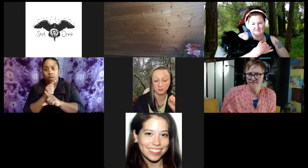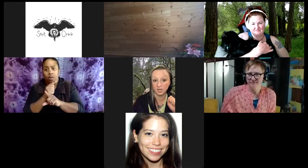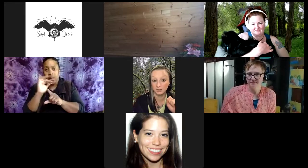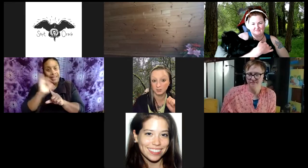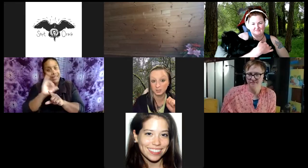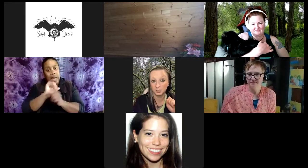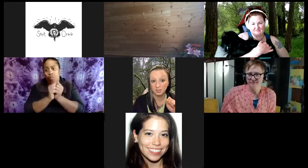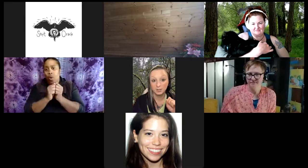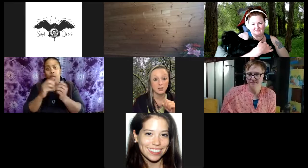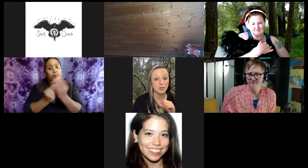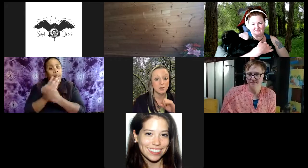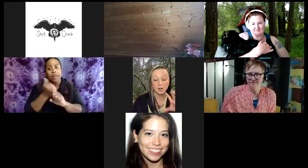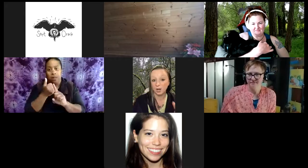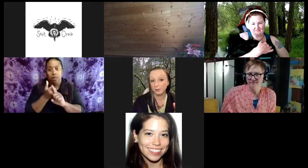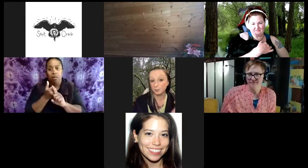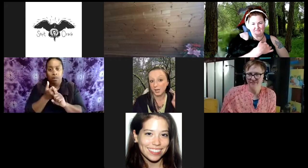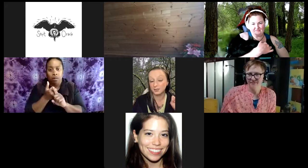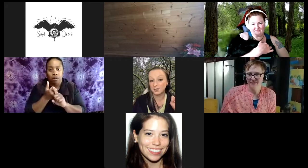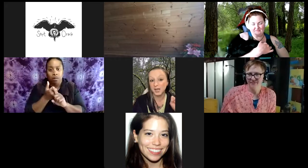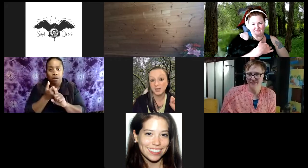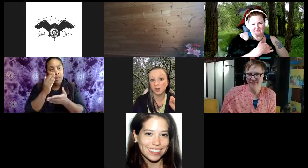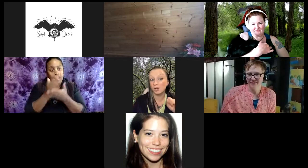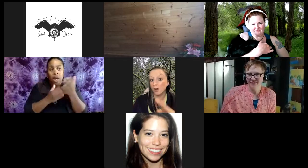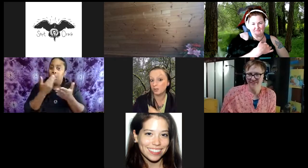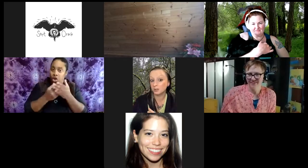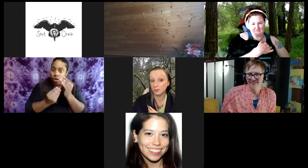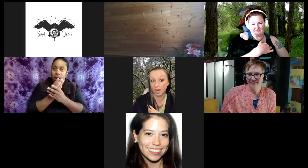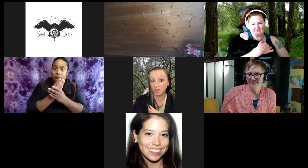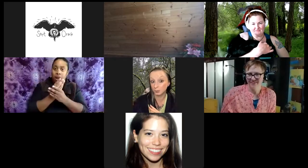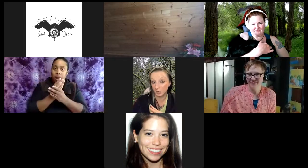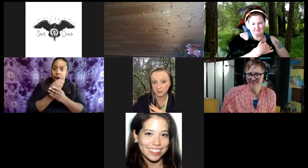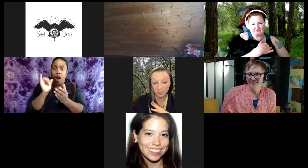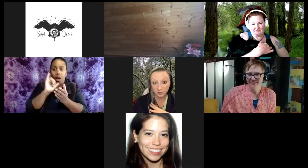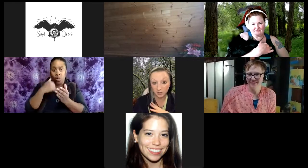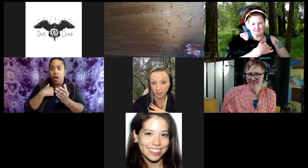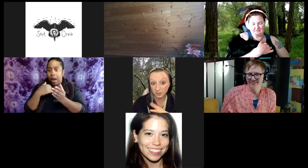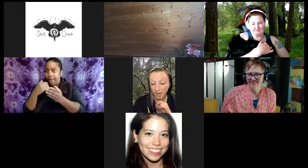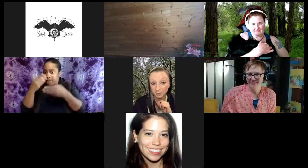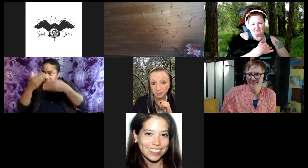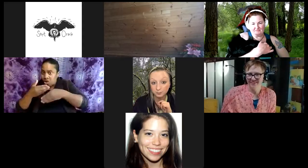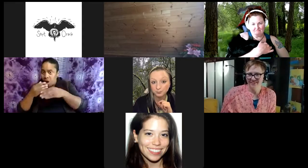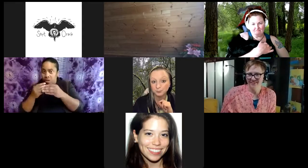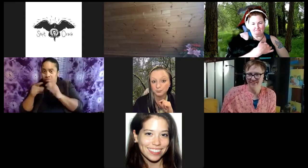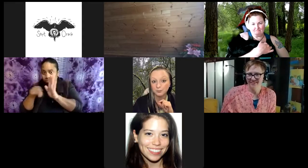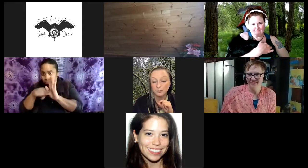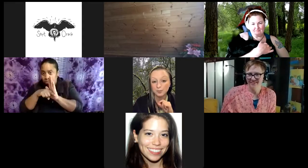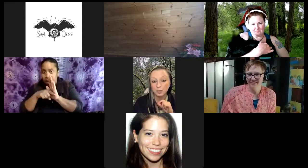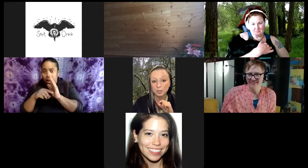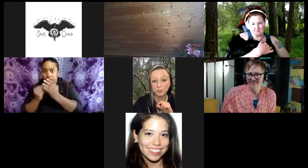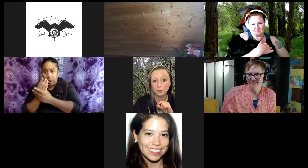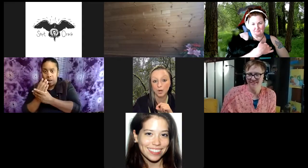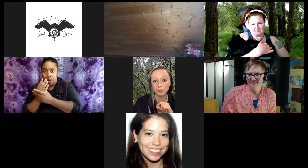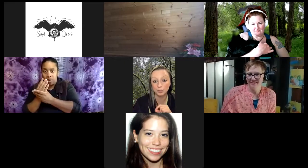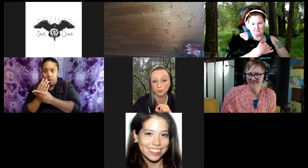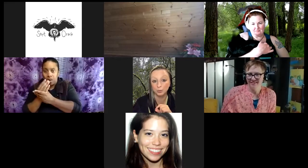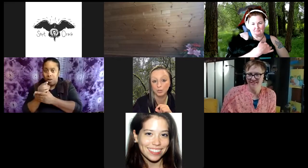plants themselves. There are good plants, and there are also dark plants out there that